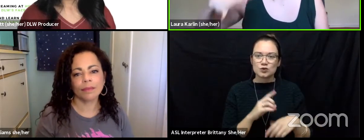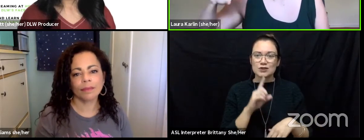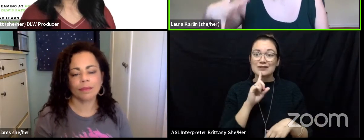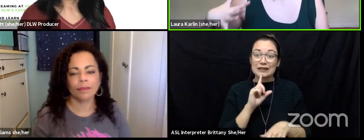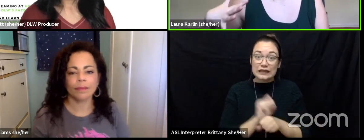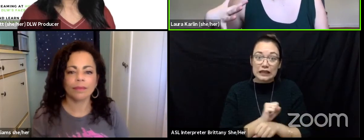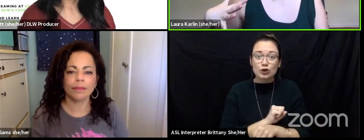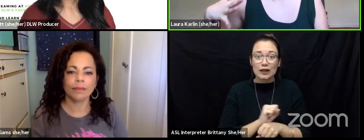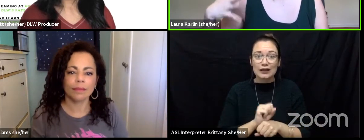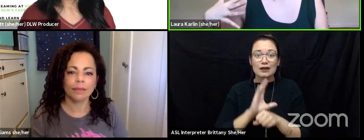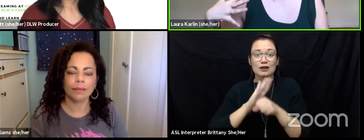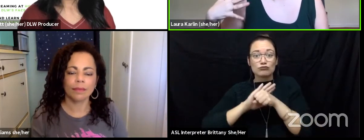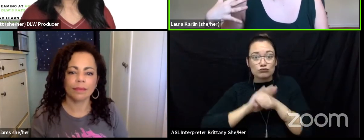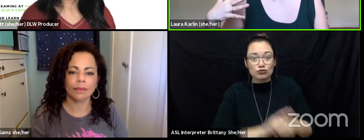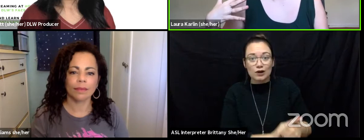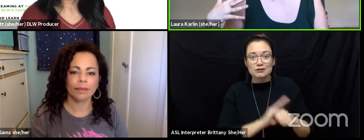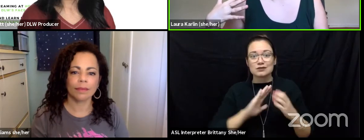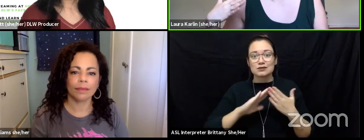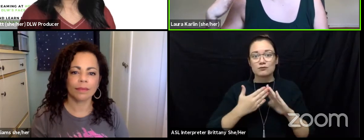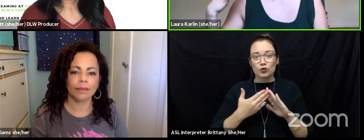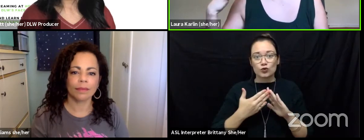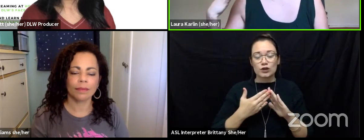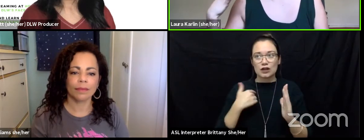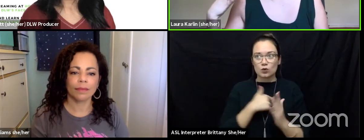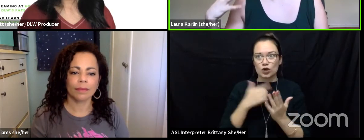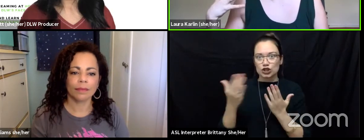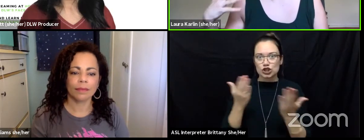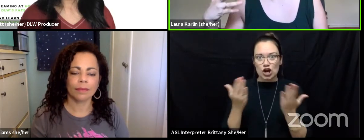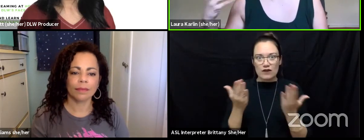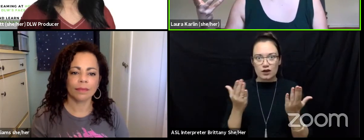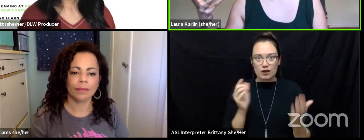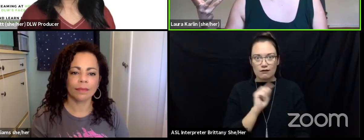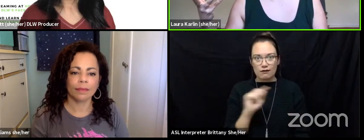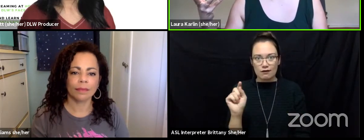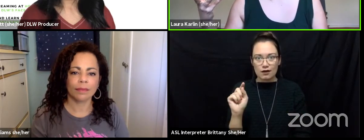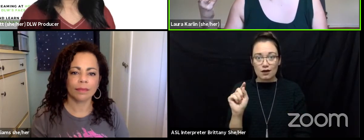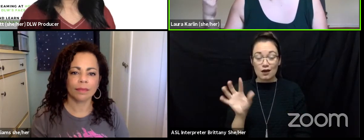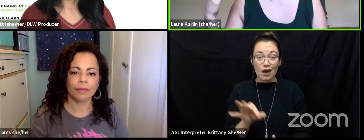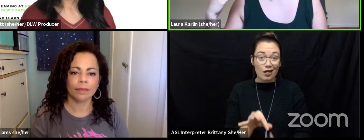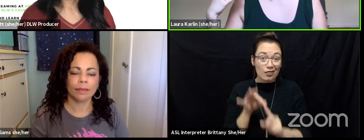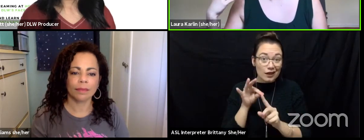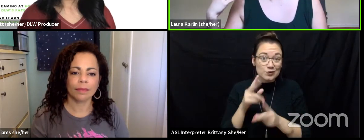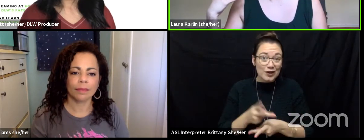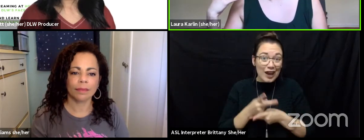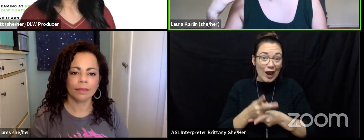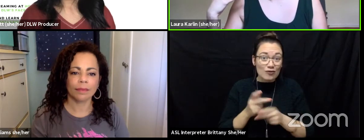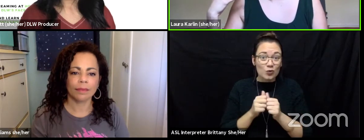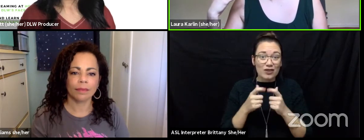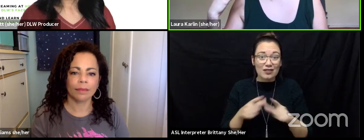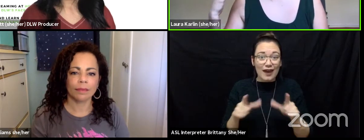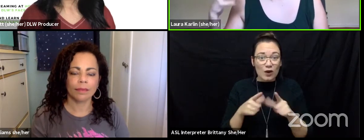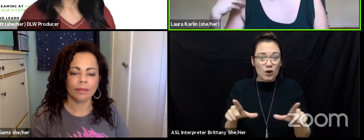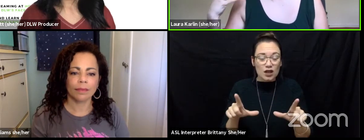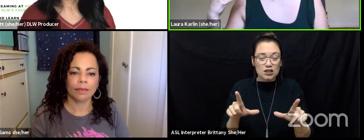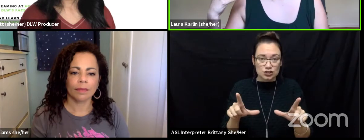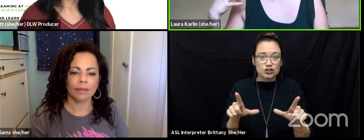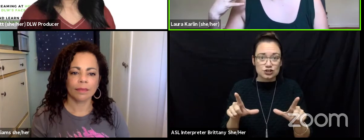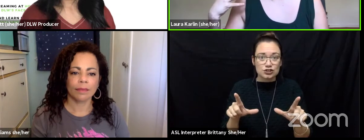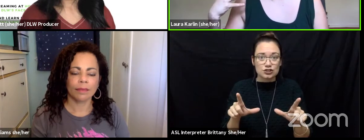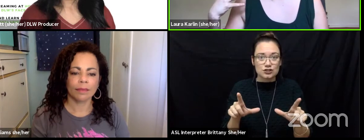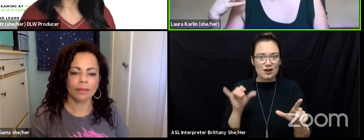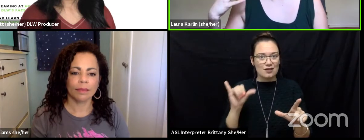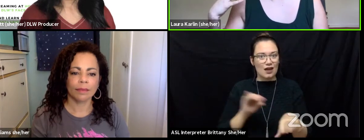like oppresses the communities that we're working with, unless we're really careful about that language. And it is, and that affects